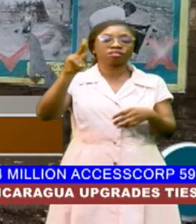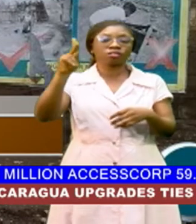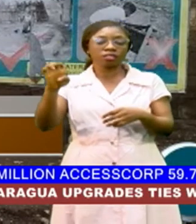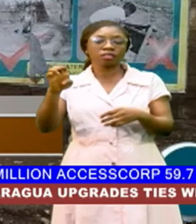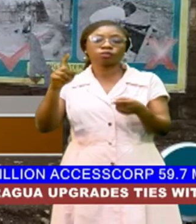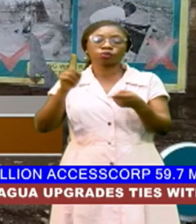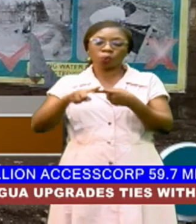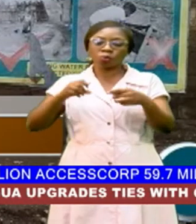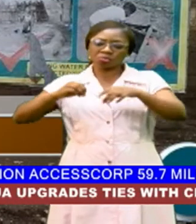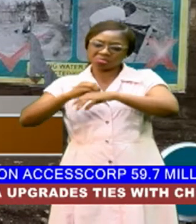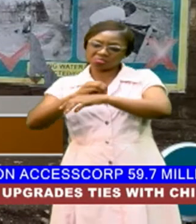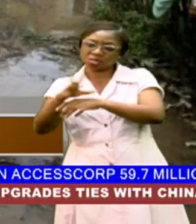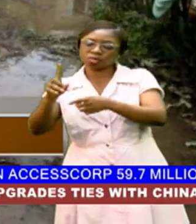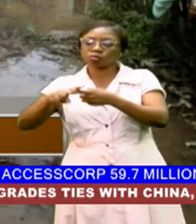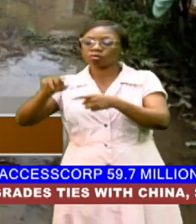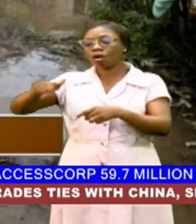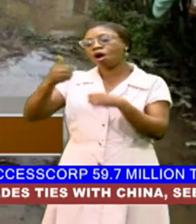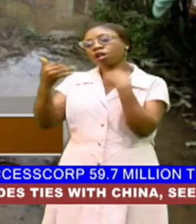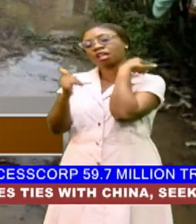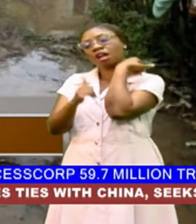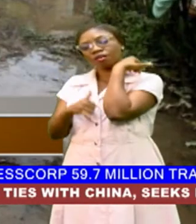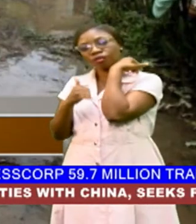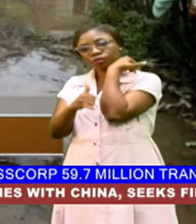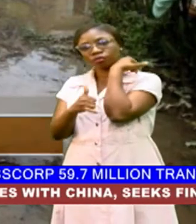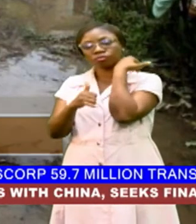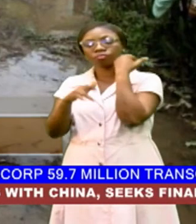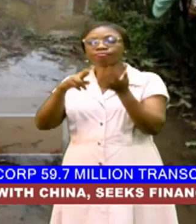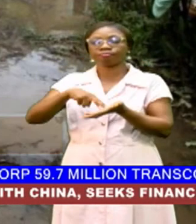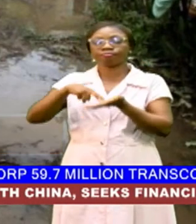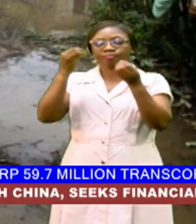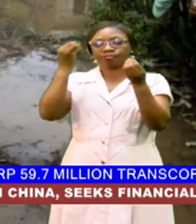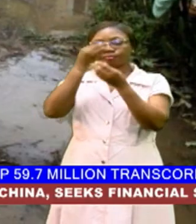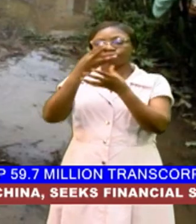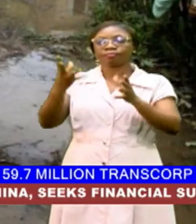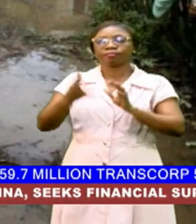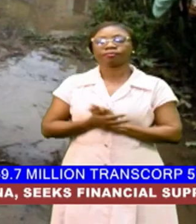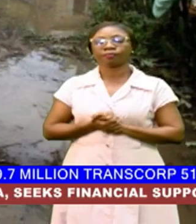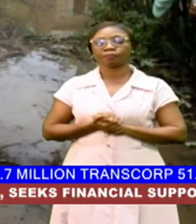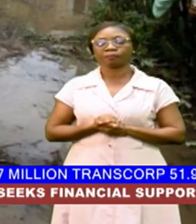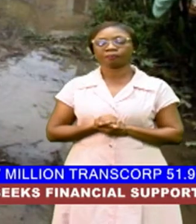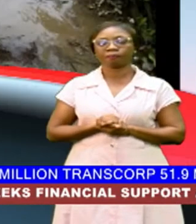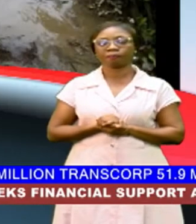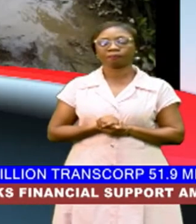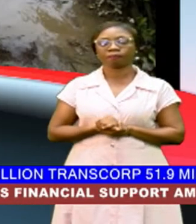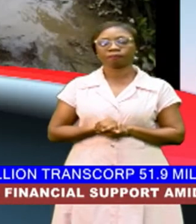to neighboring countries. Justin Bemunyi, NTA News.